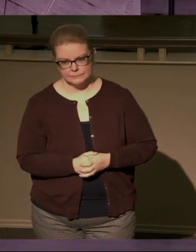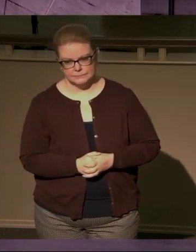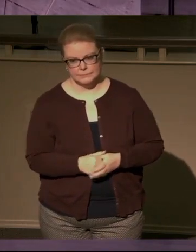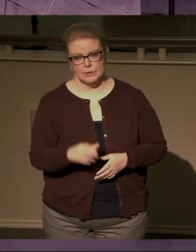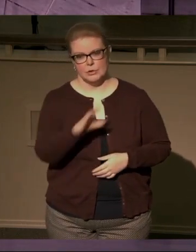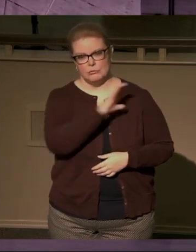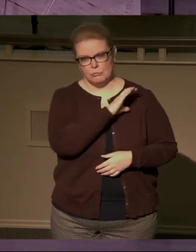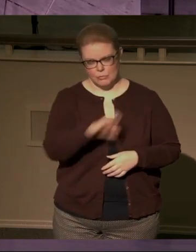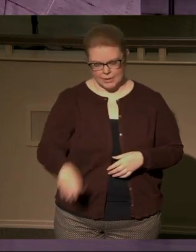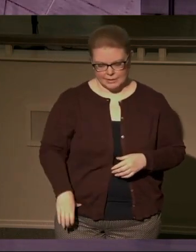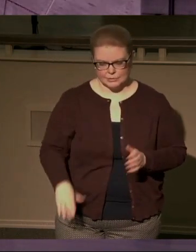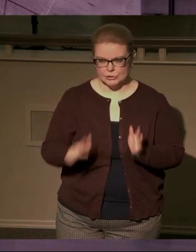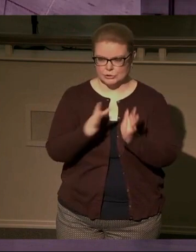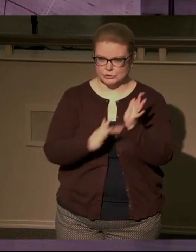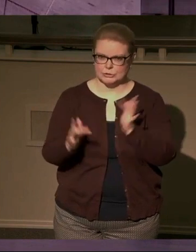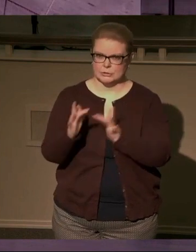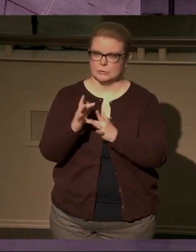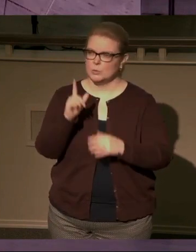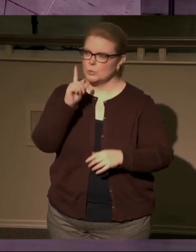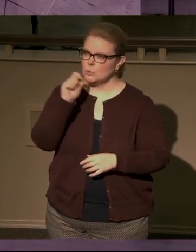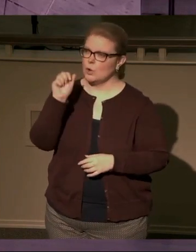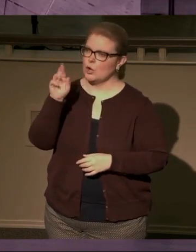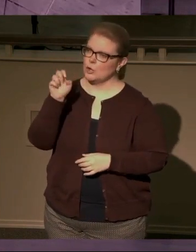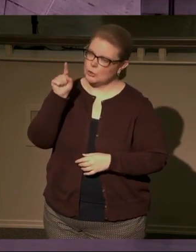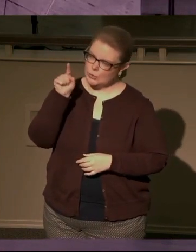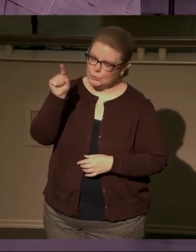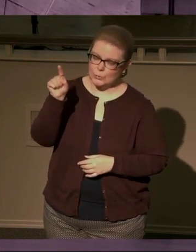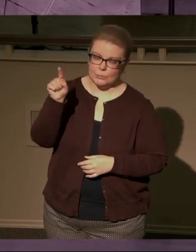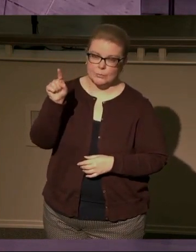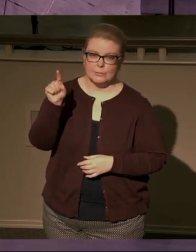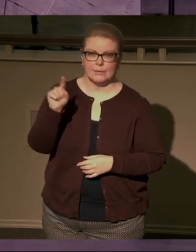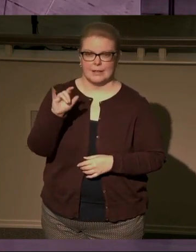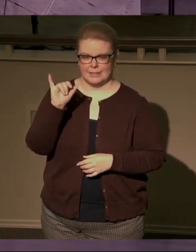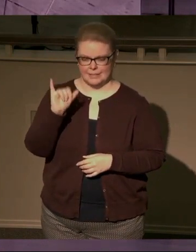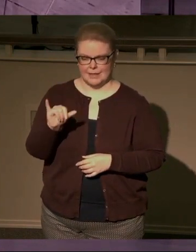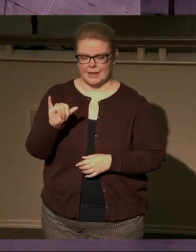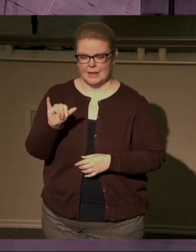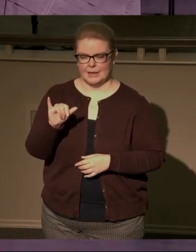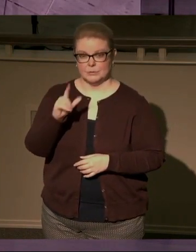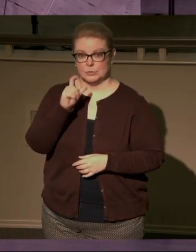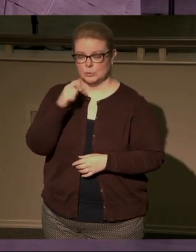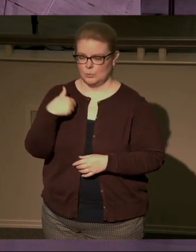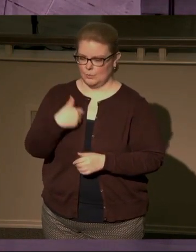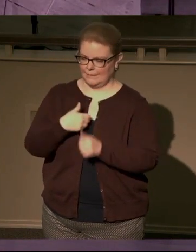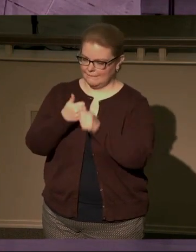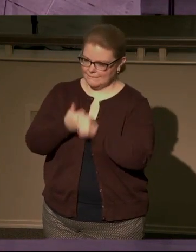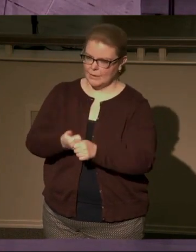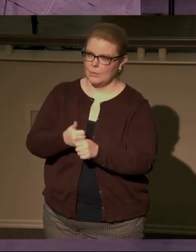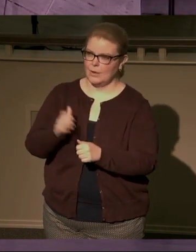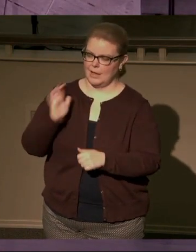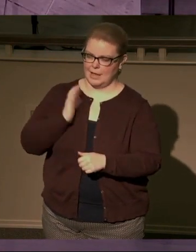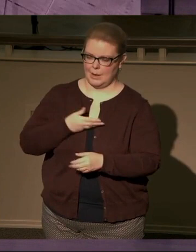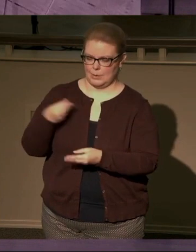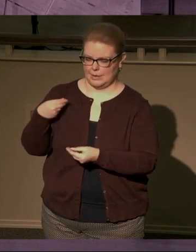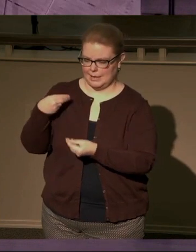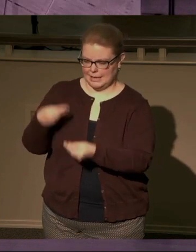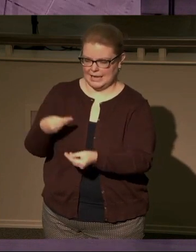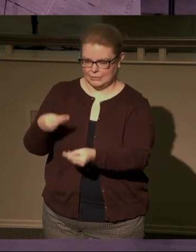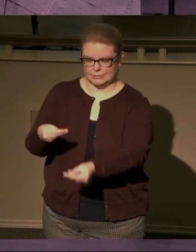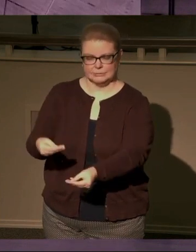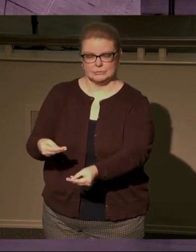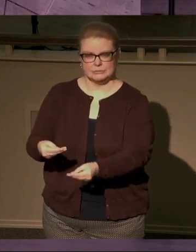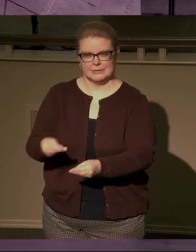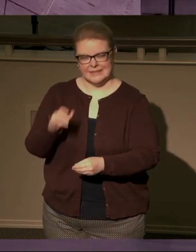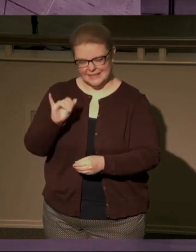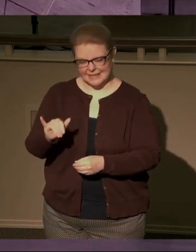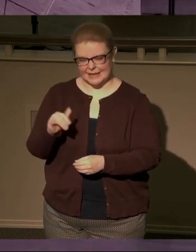Christ Jesus, who are you, is the Christ follower's heritage. That's what we're about.